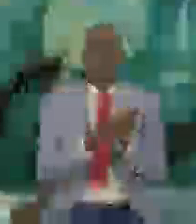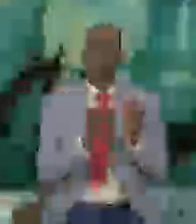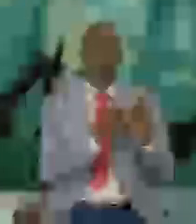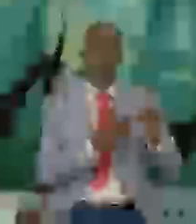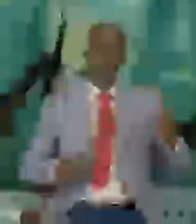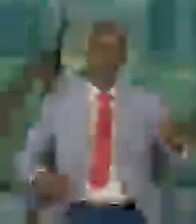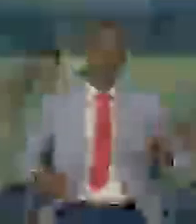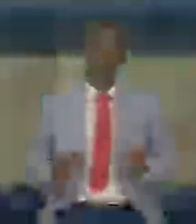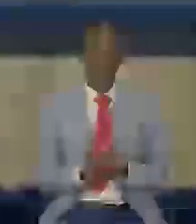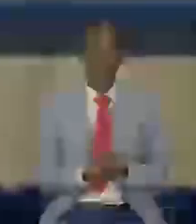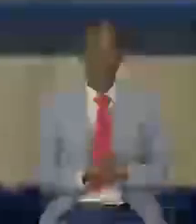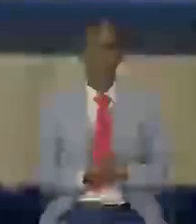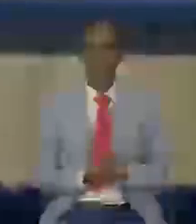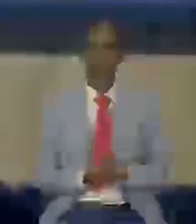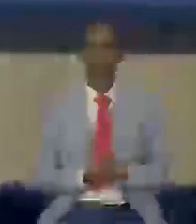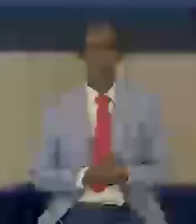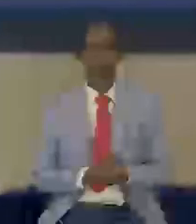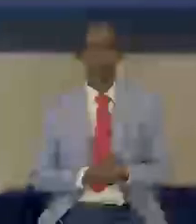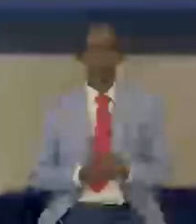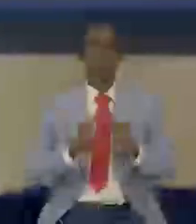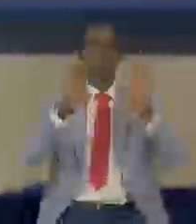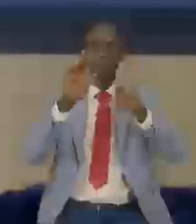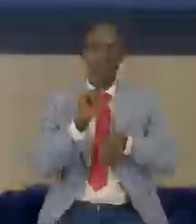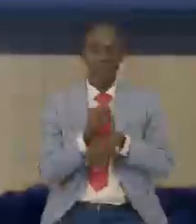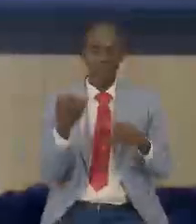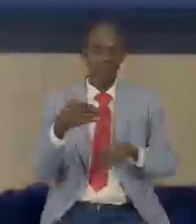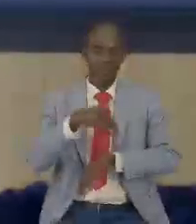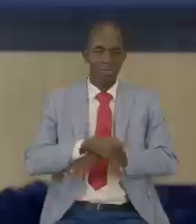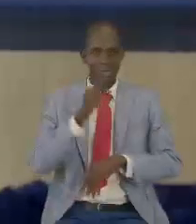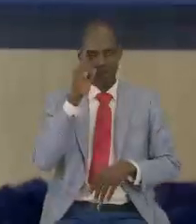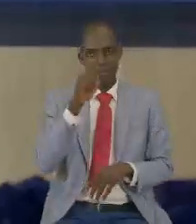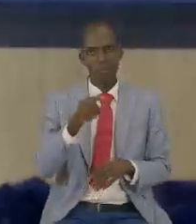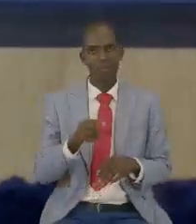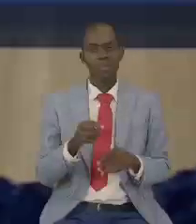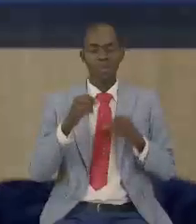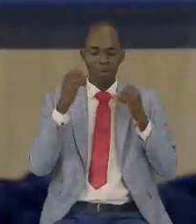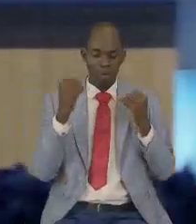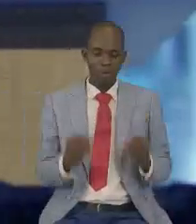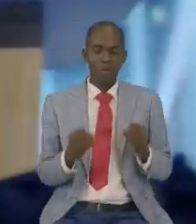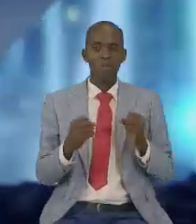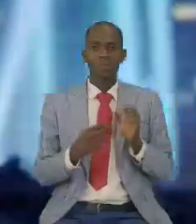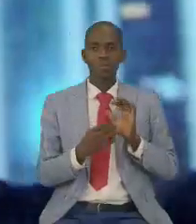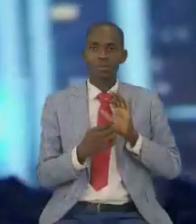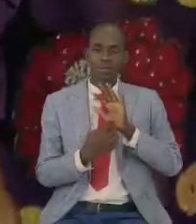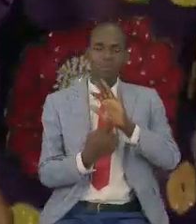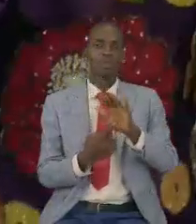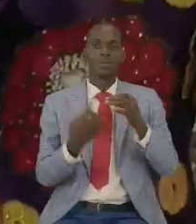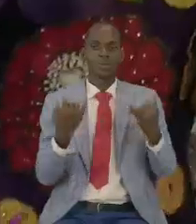Miracle tonight. Power manifestation tonight. Healing.